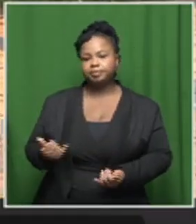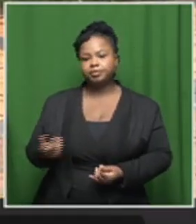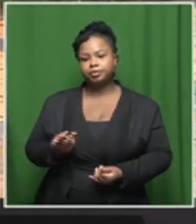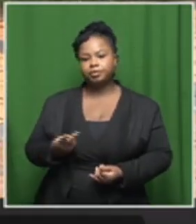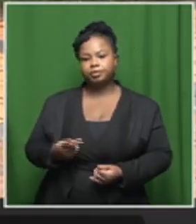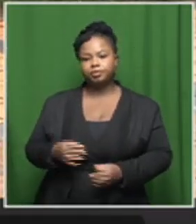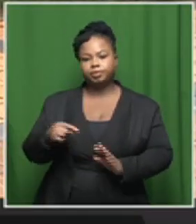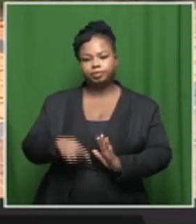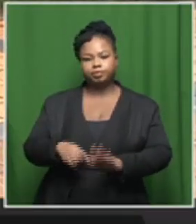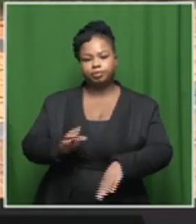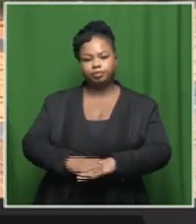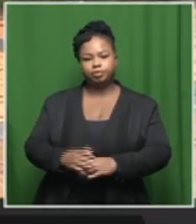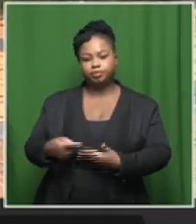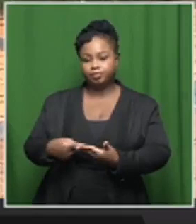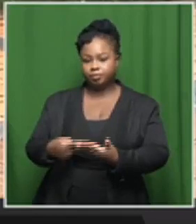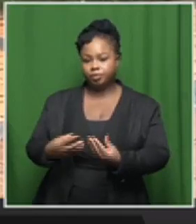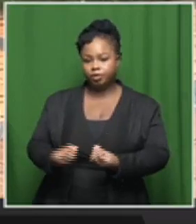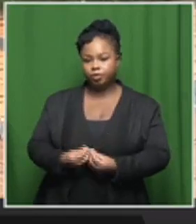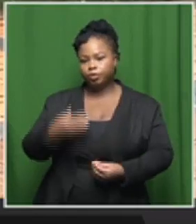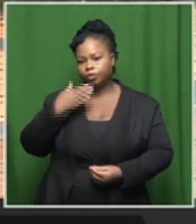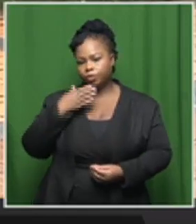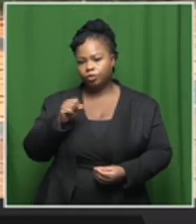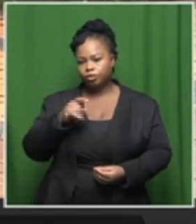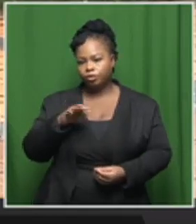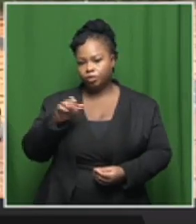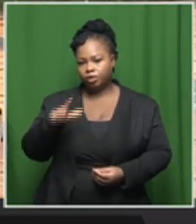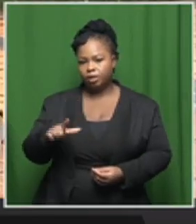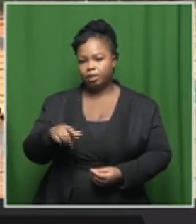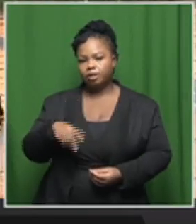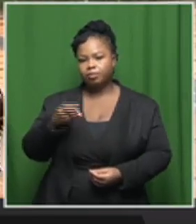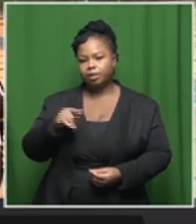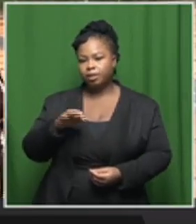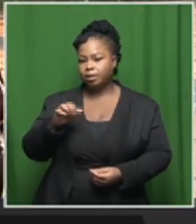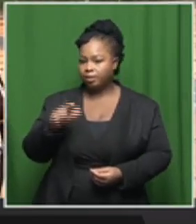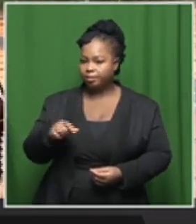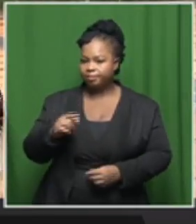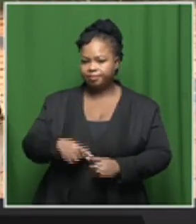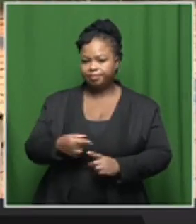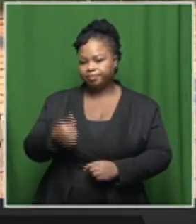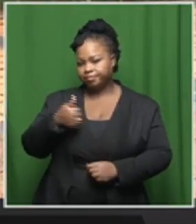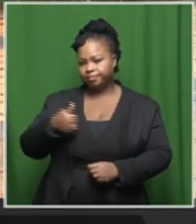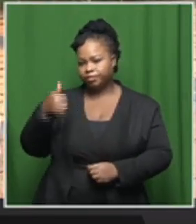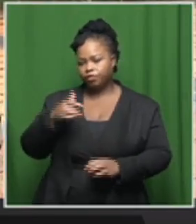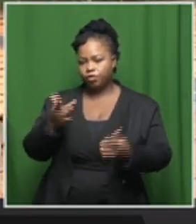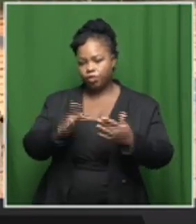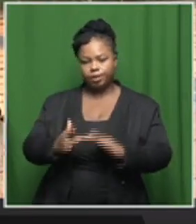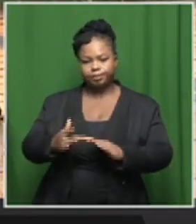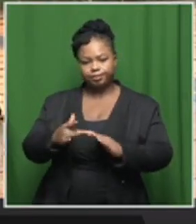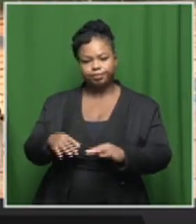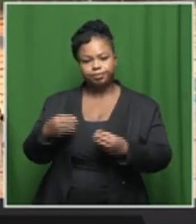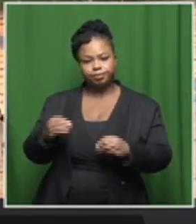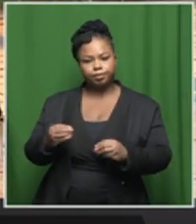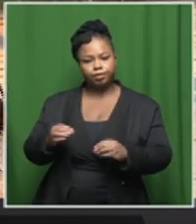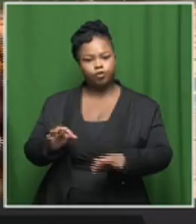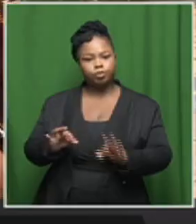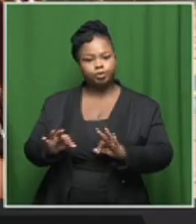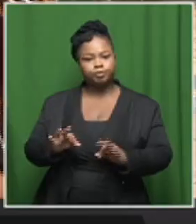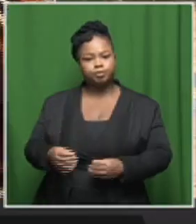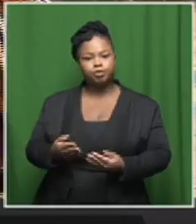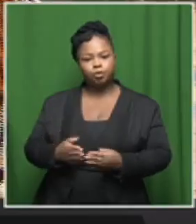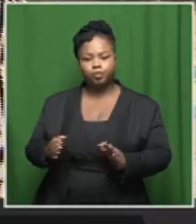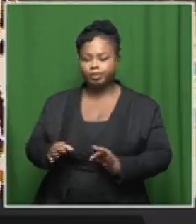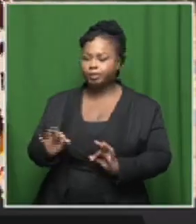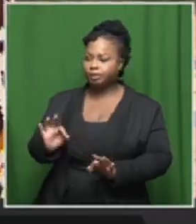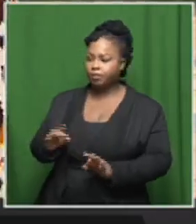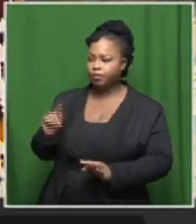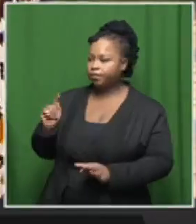let's get into some conversation now with Dr. Sunil Pialal. He's the Executive for Network Architecture and Modeling at Openserve.